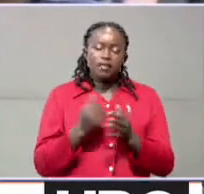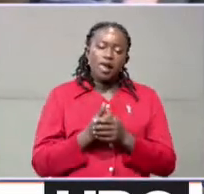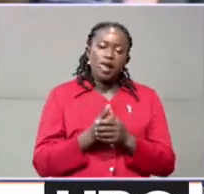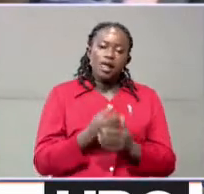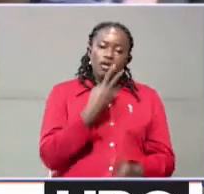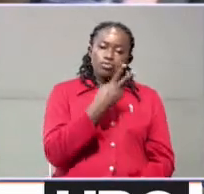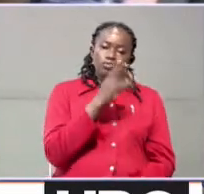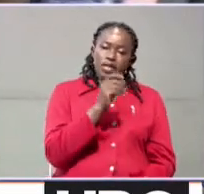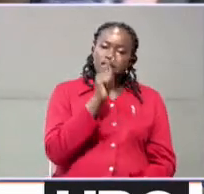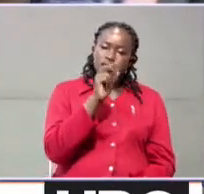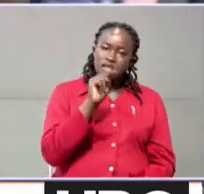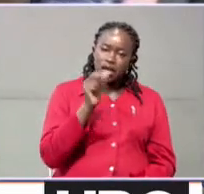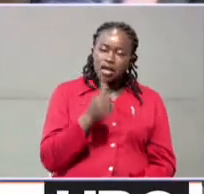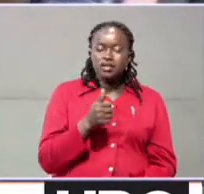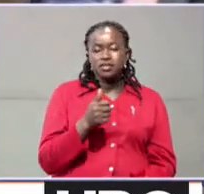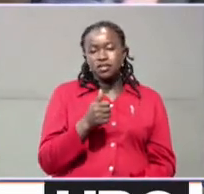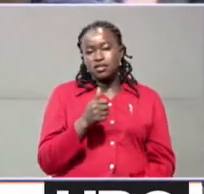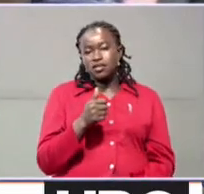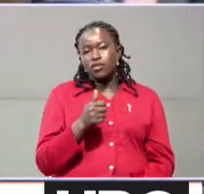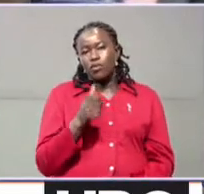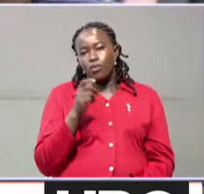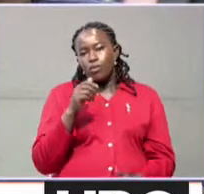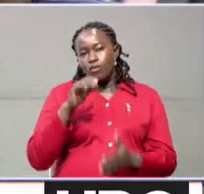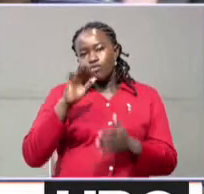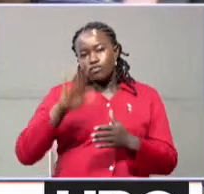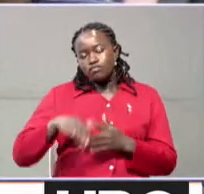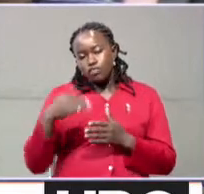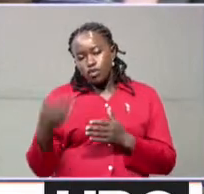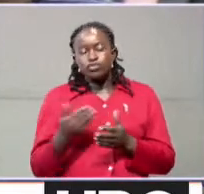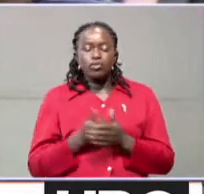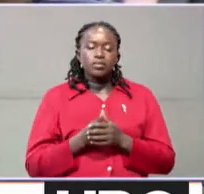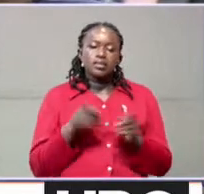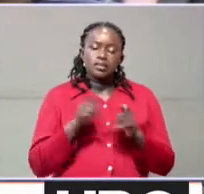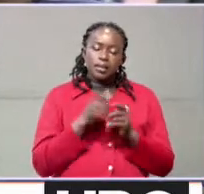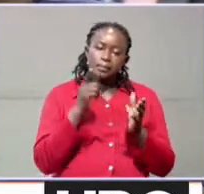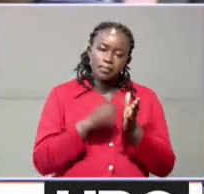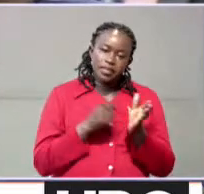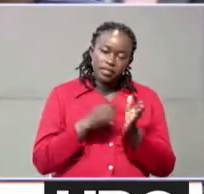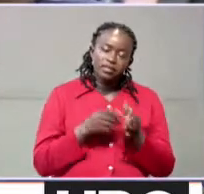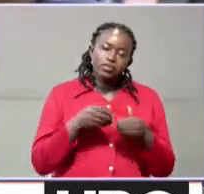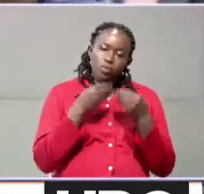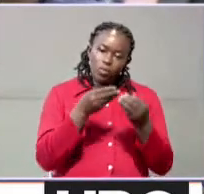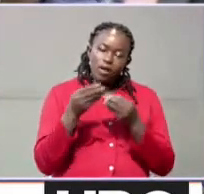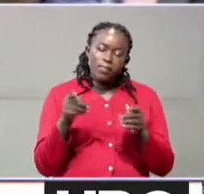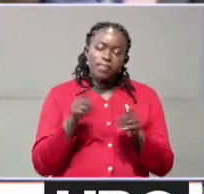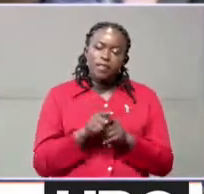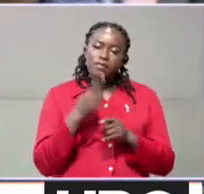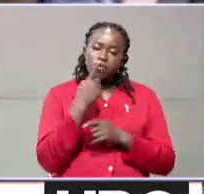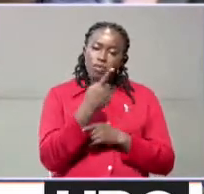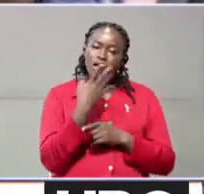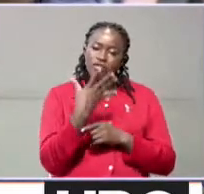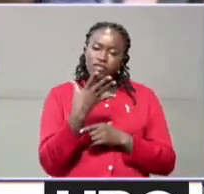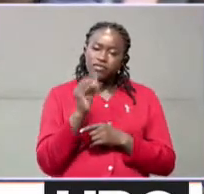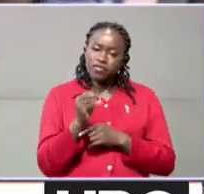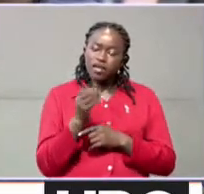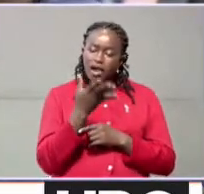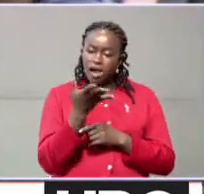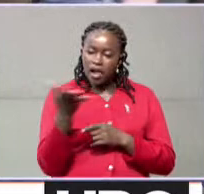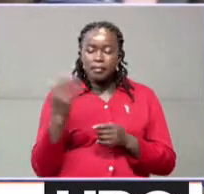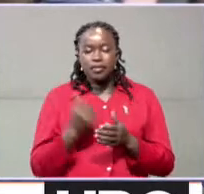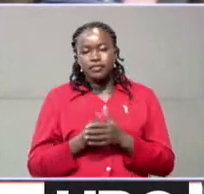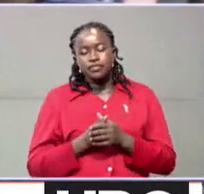10 tons of maize flour and beans respectively together with 150 tamperings